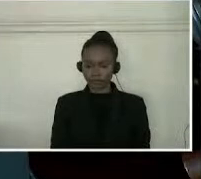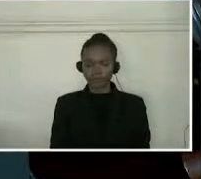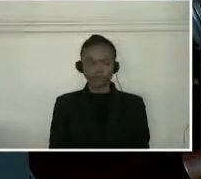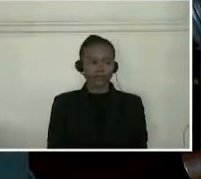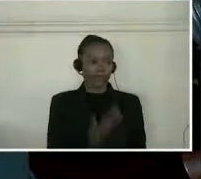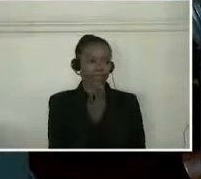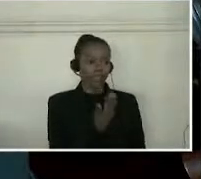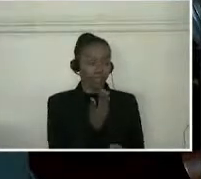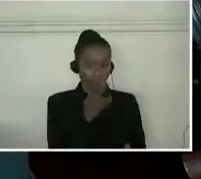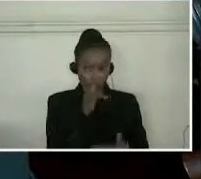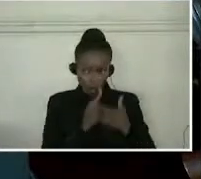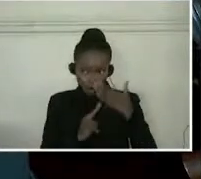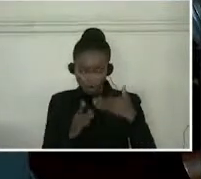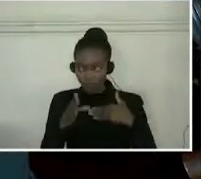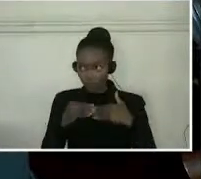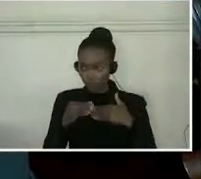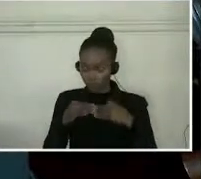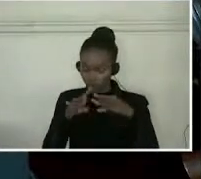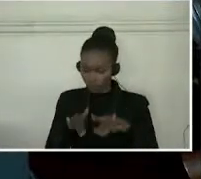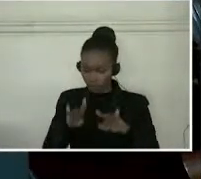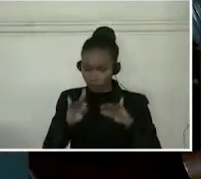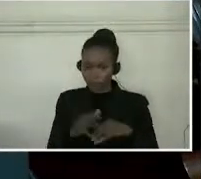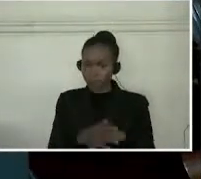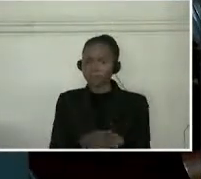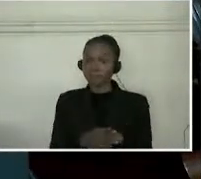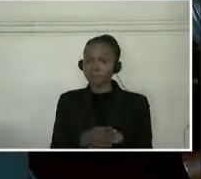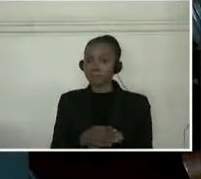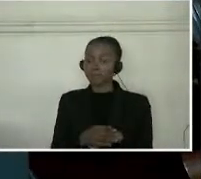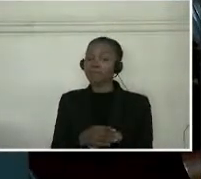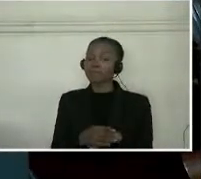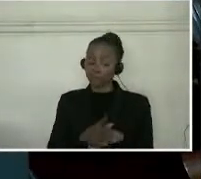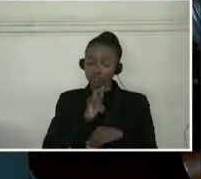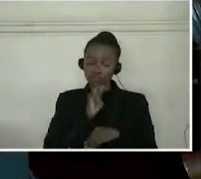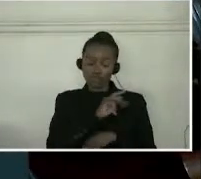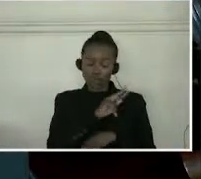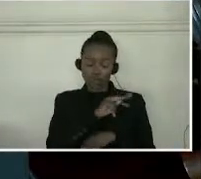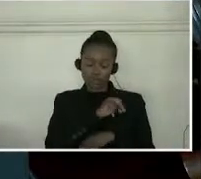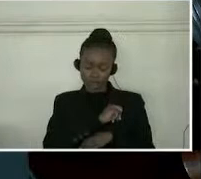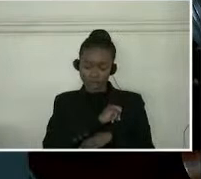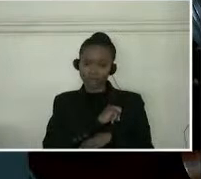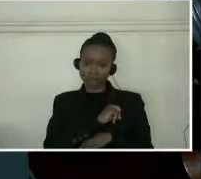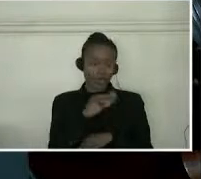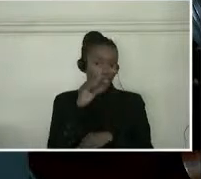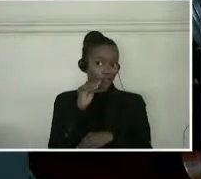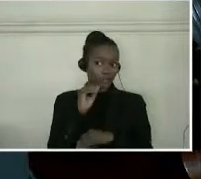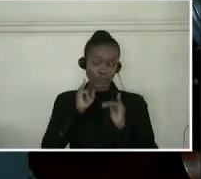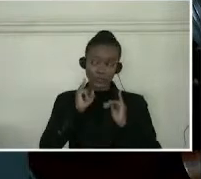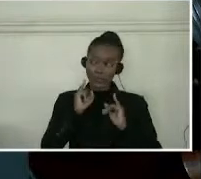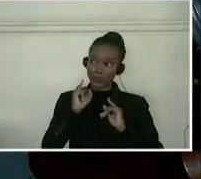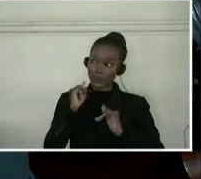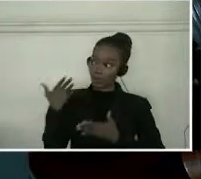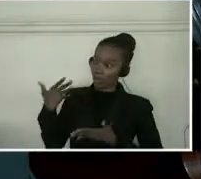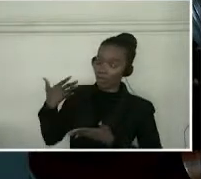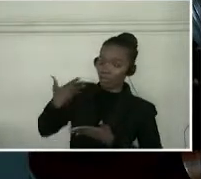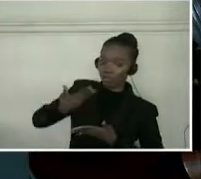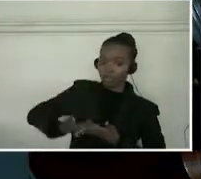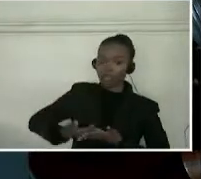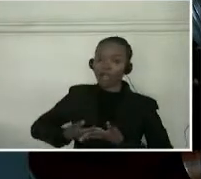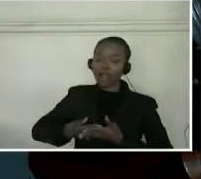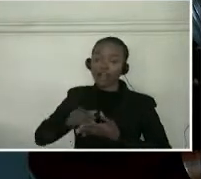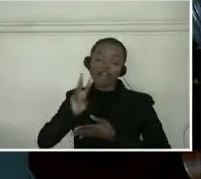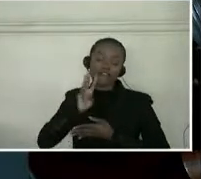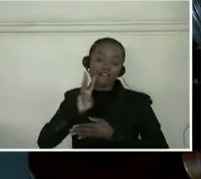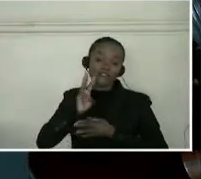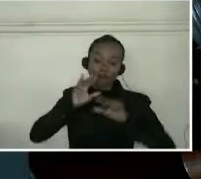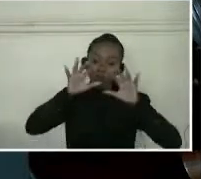thank you honorable chairperson after the recent flooding we are extremely saddened by the athletes who sadly lost their lives our future